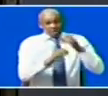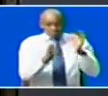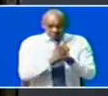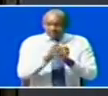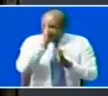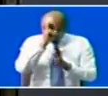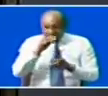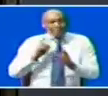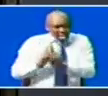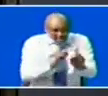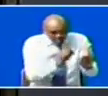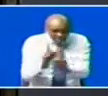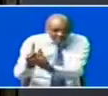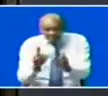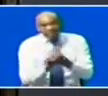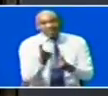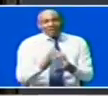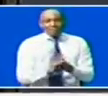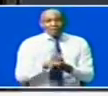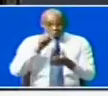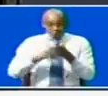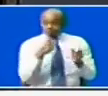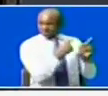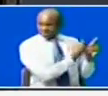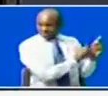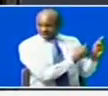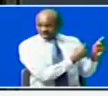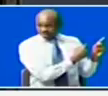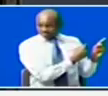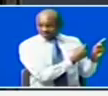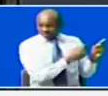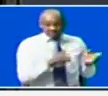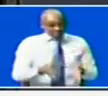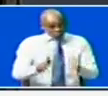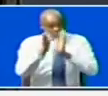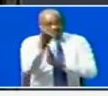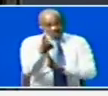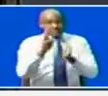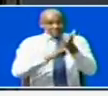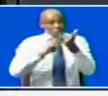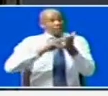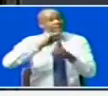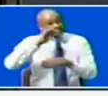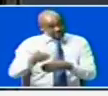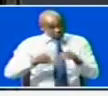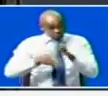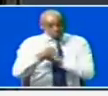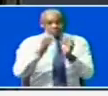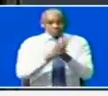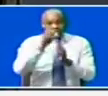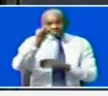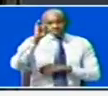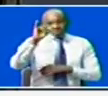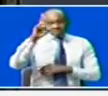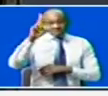anti-riot police. What is right behind me is the highway that runs through Migori town all the way to Sirari, near